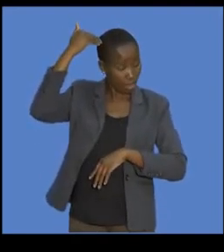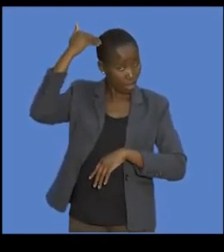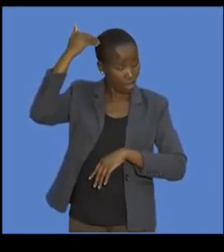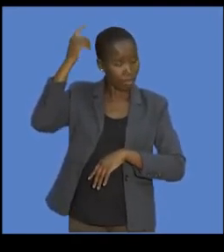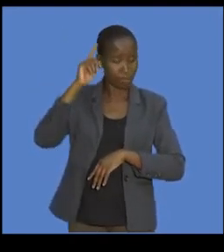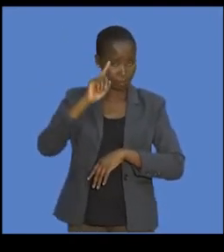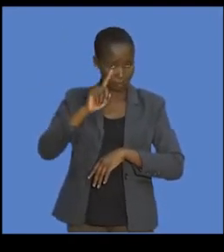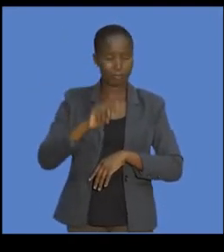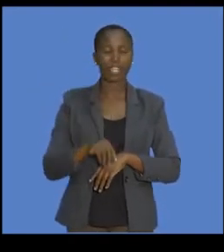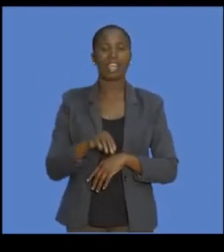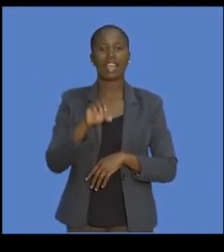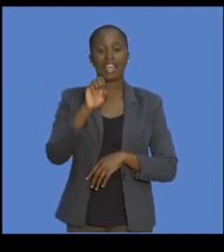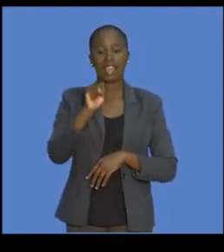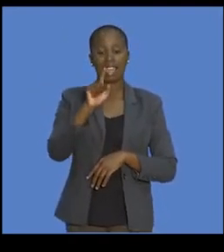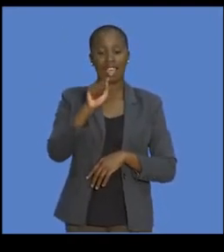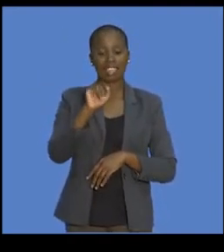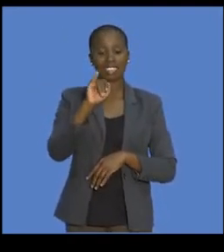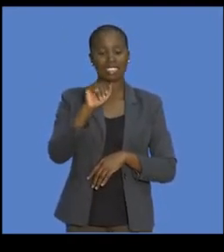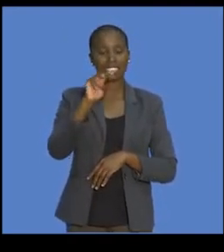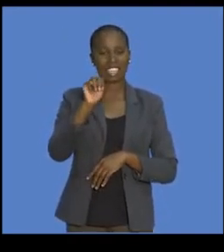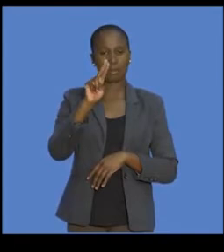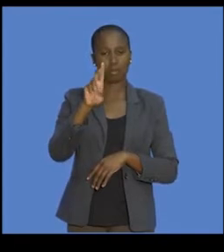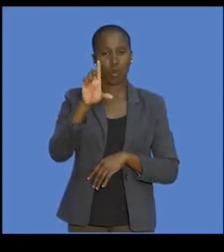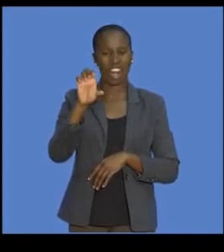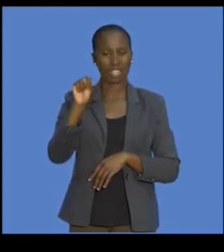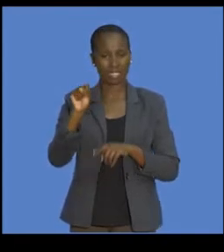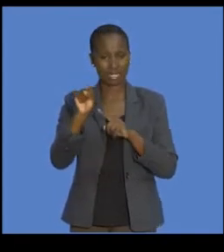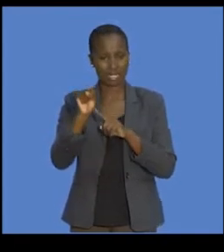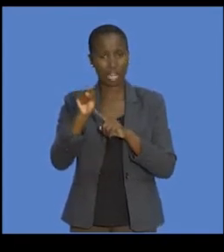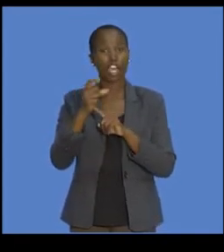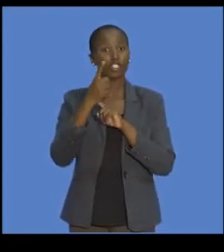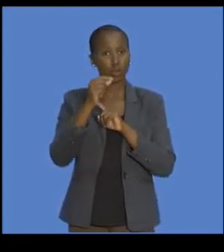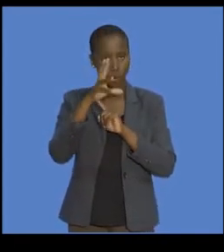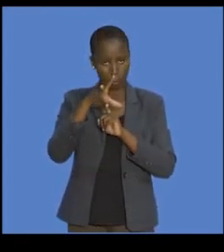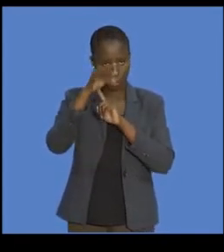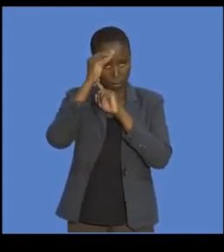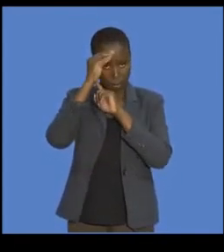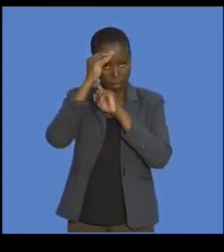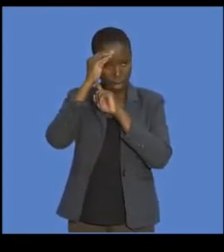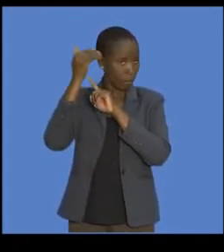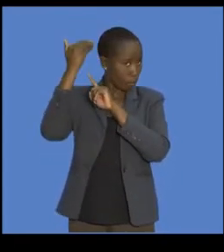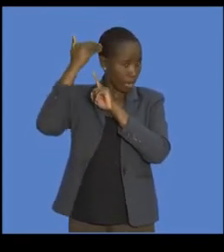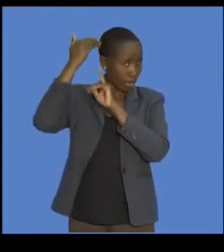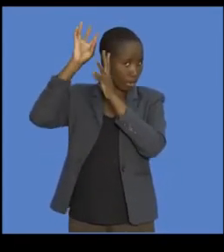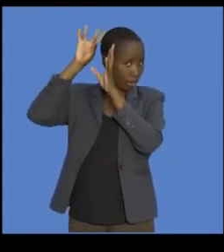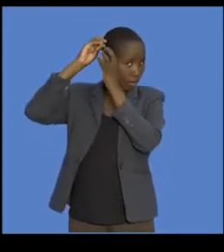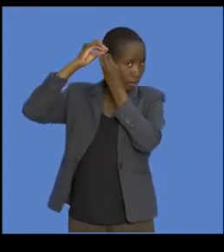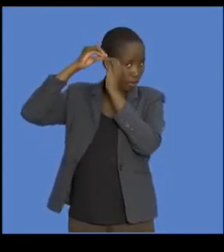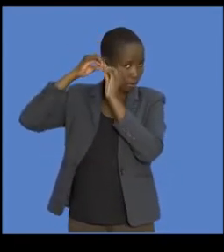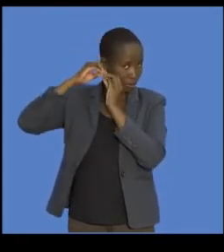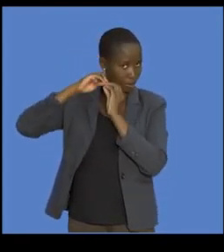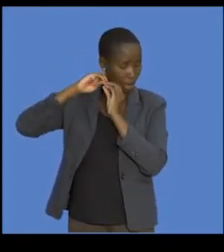there. It will then be processed by the brain, which is the control center. In the brain, we have the